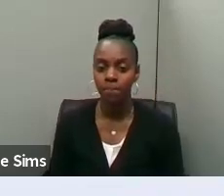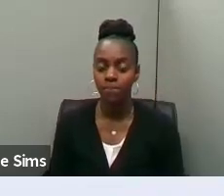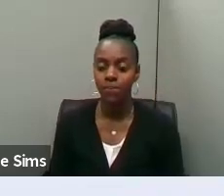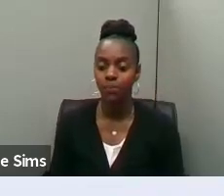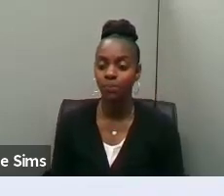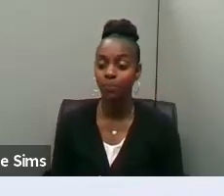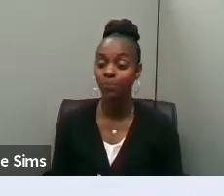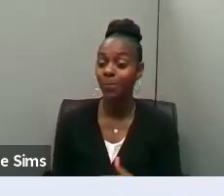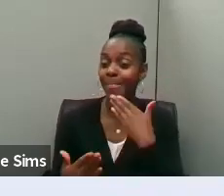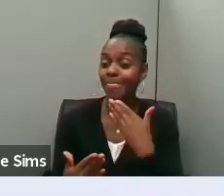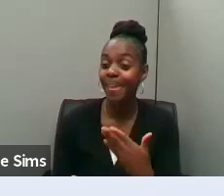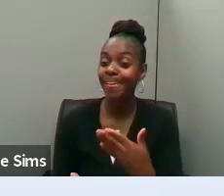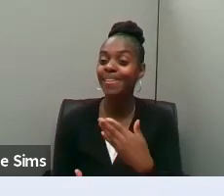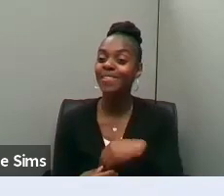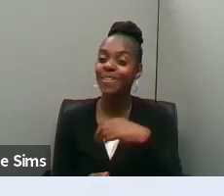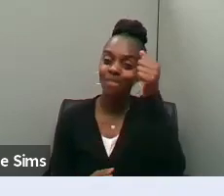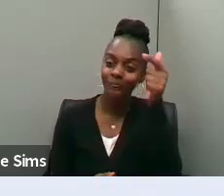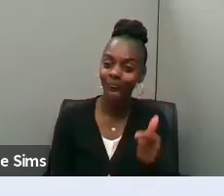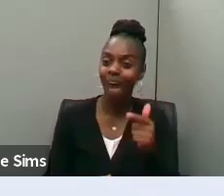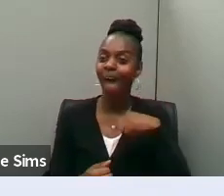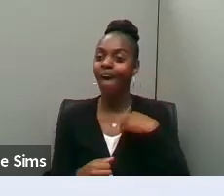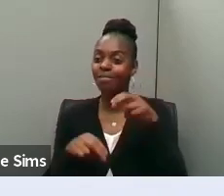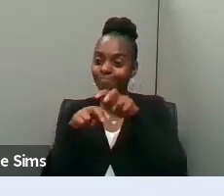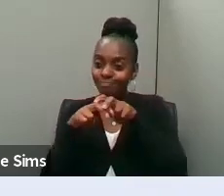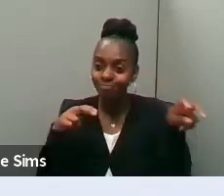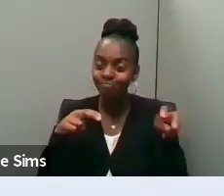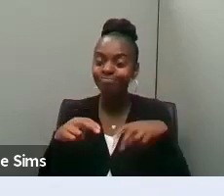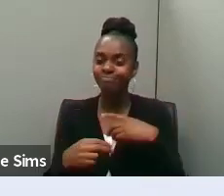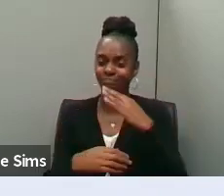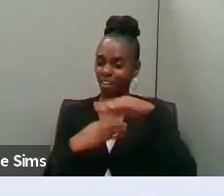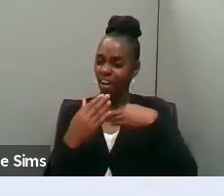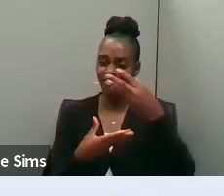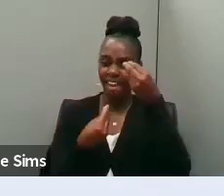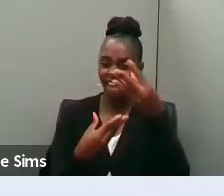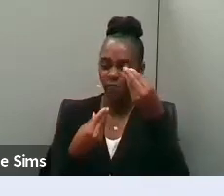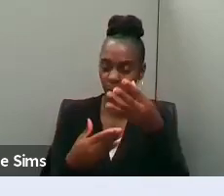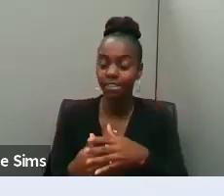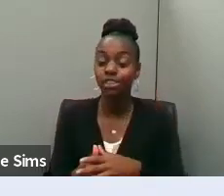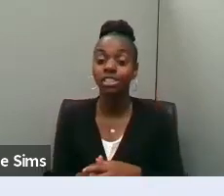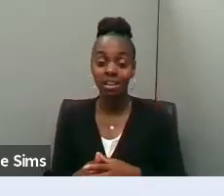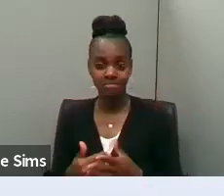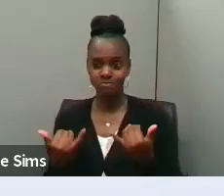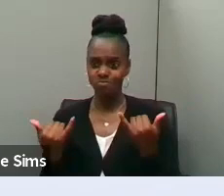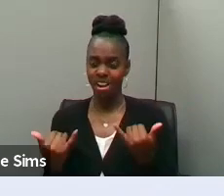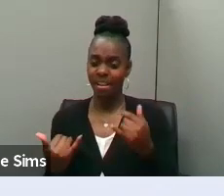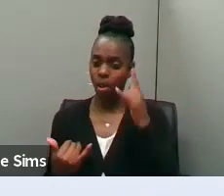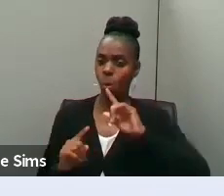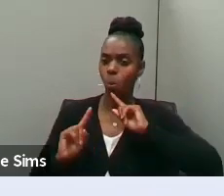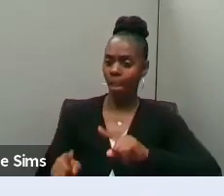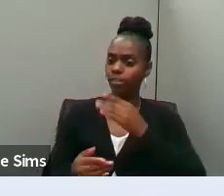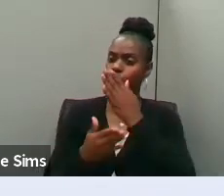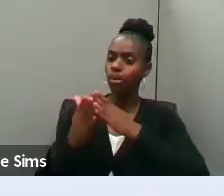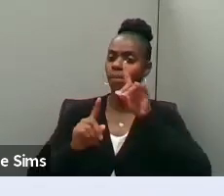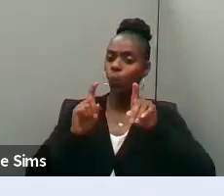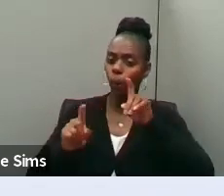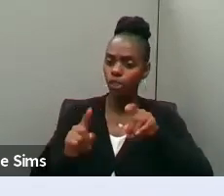Thank you, Aisha, Pam, and Stephen for that wealth of information. At this time, we're going to answer some of the questions